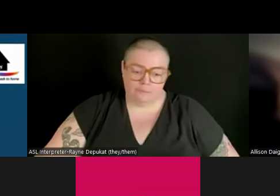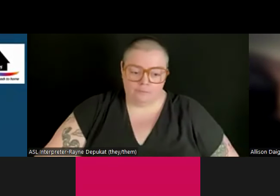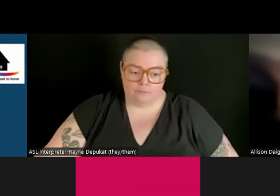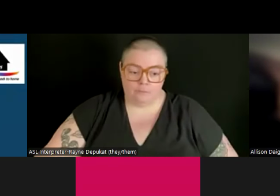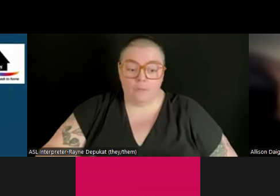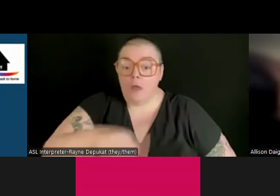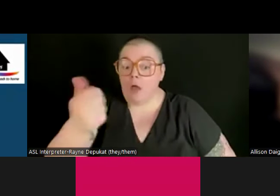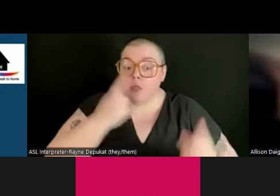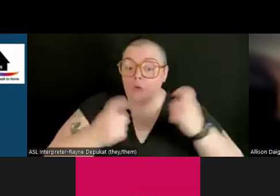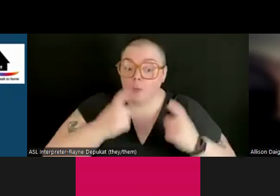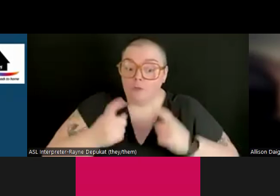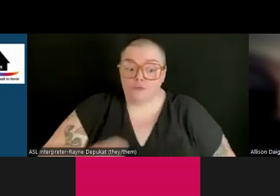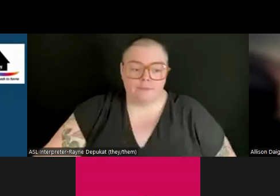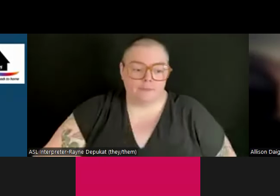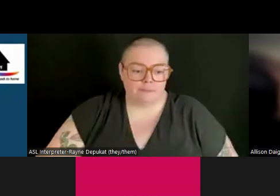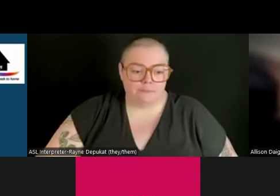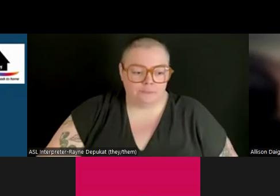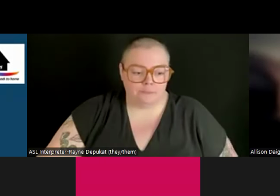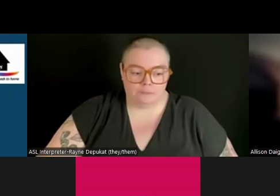Other questions?